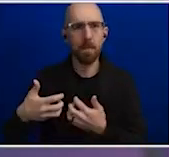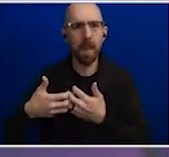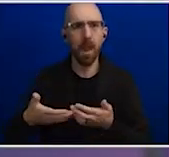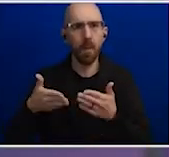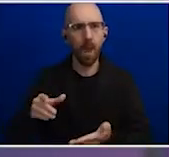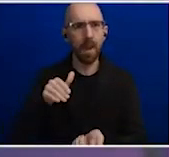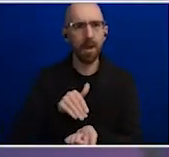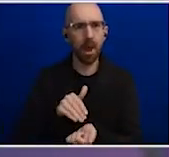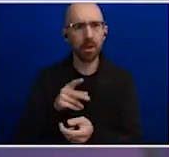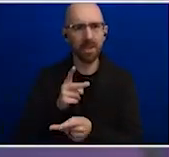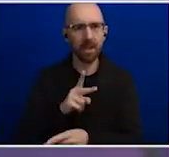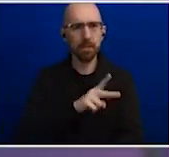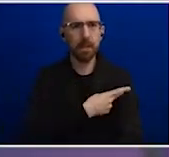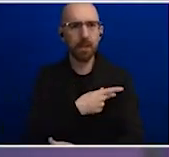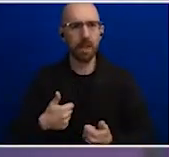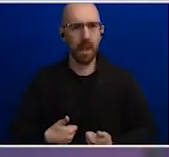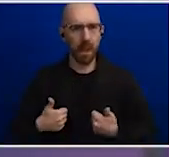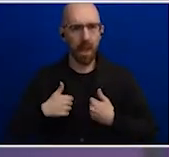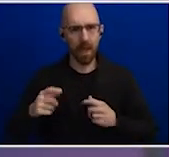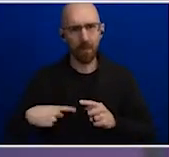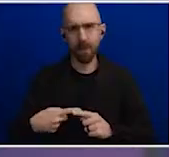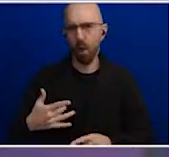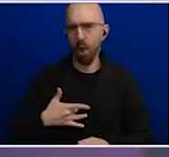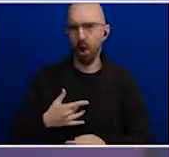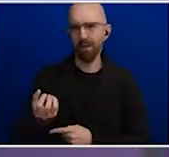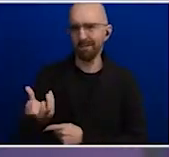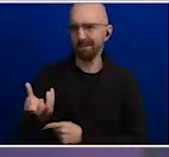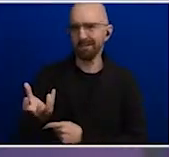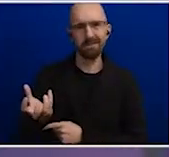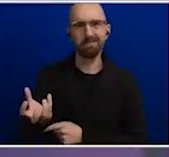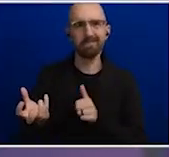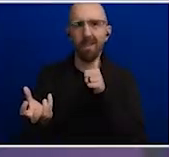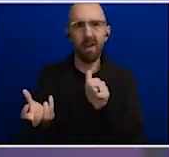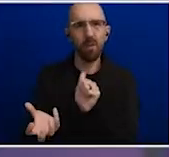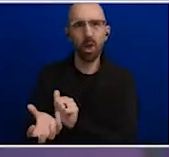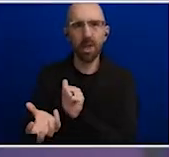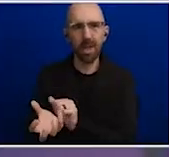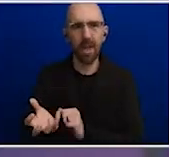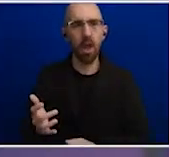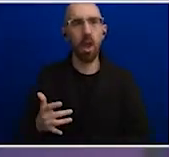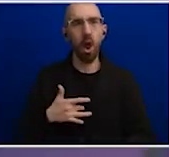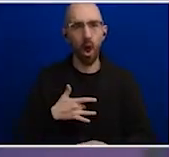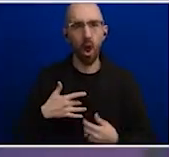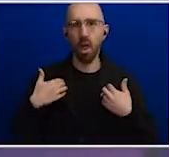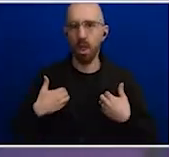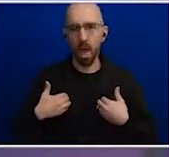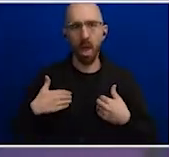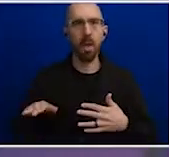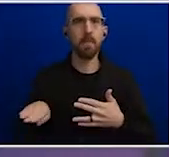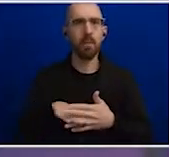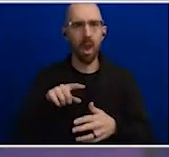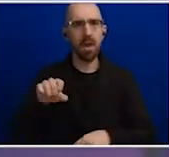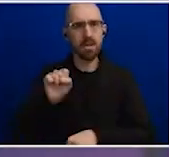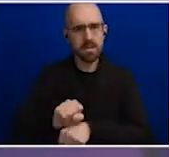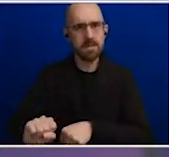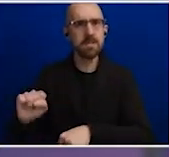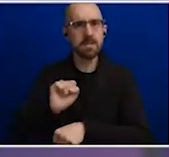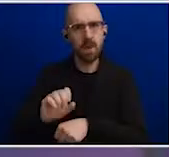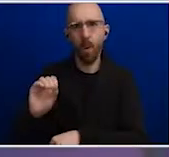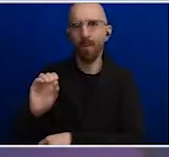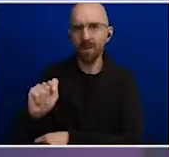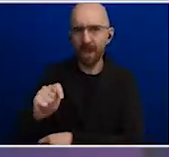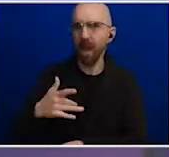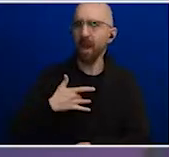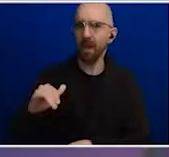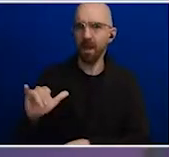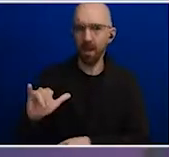patients alive when their heart isn't working. It gives your heart and lungs a break from working overtime, and in most cases, when someone's on it,